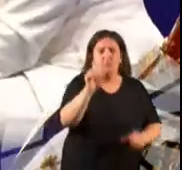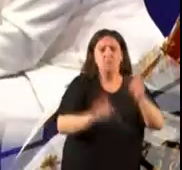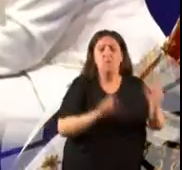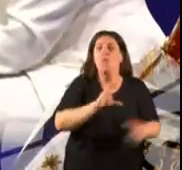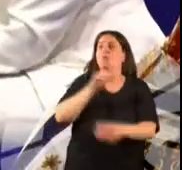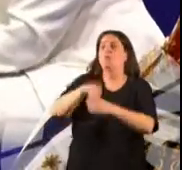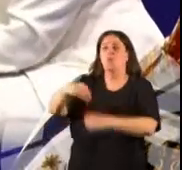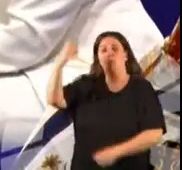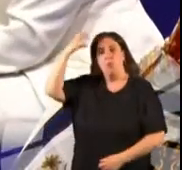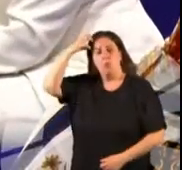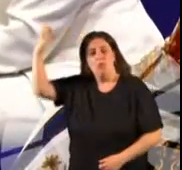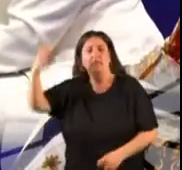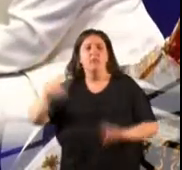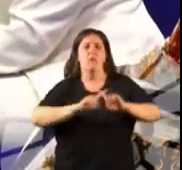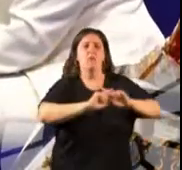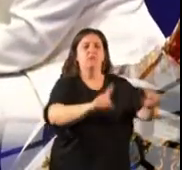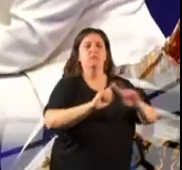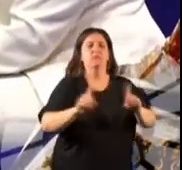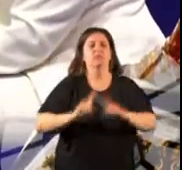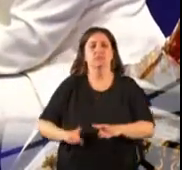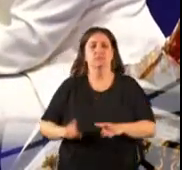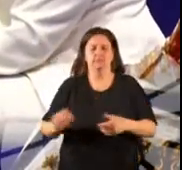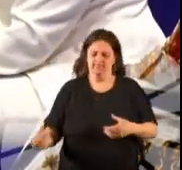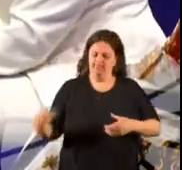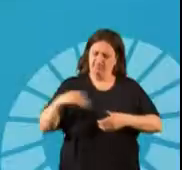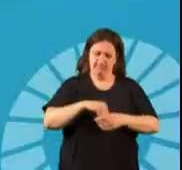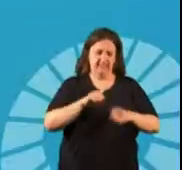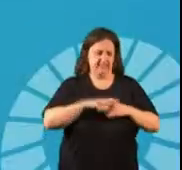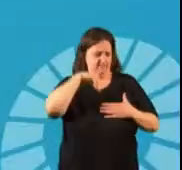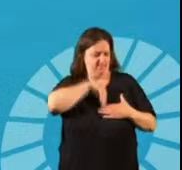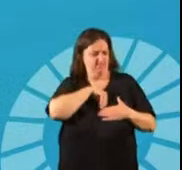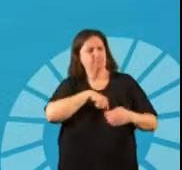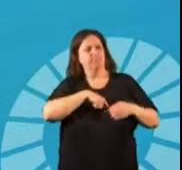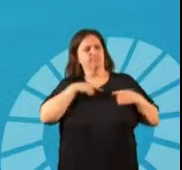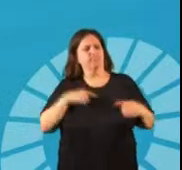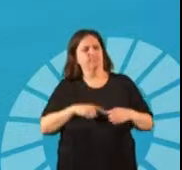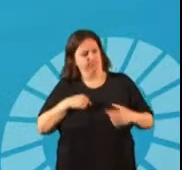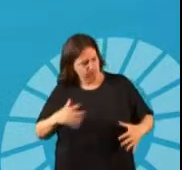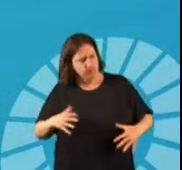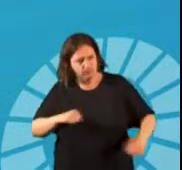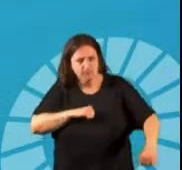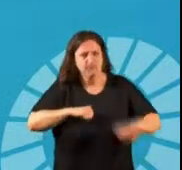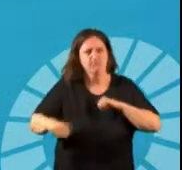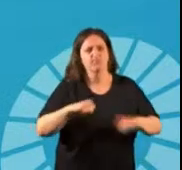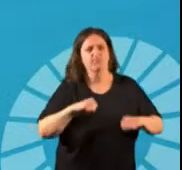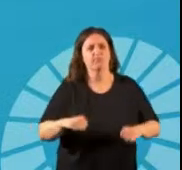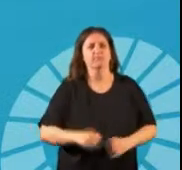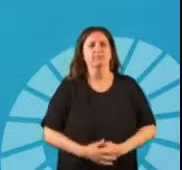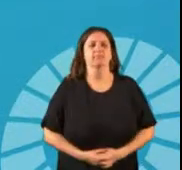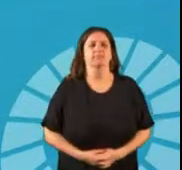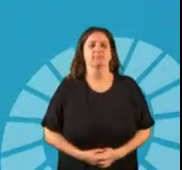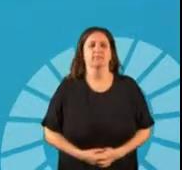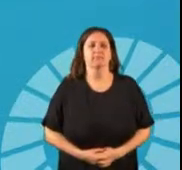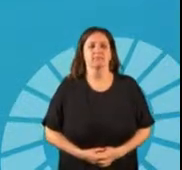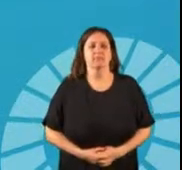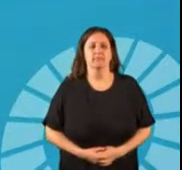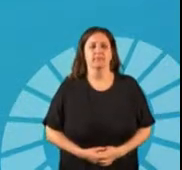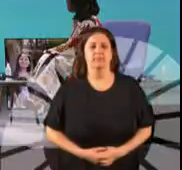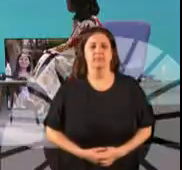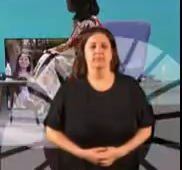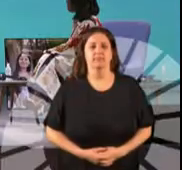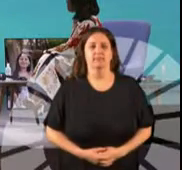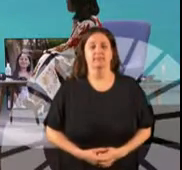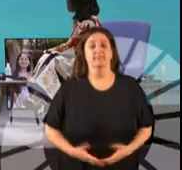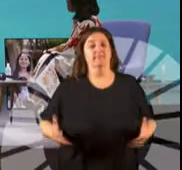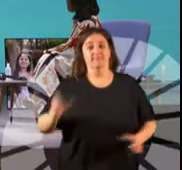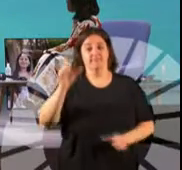are lucky enough to have been parents or are parents, you know, one of the most joyous moments for us as parents is when